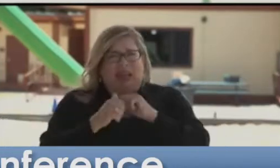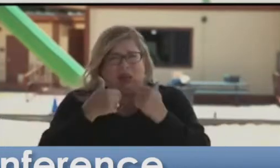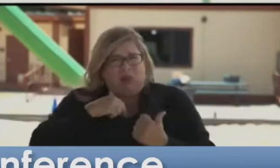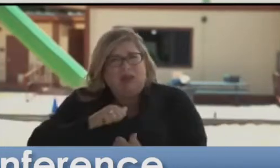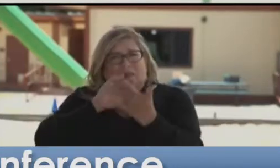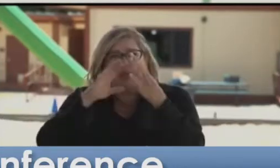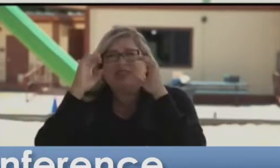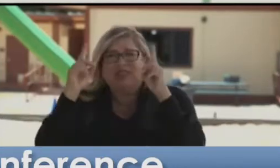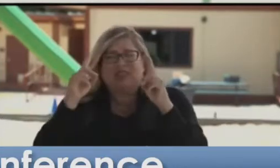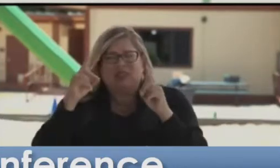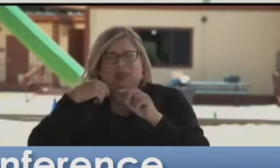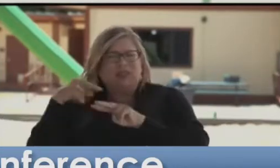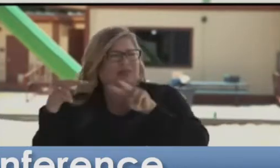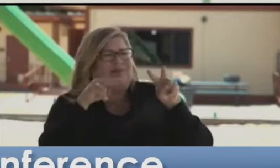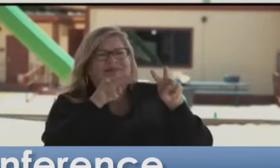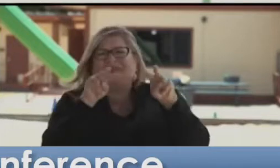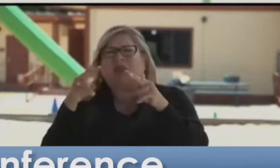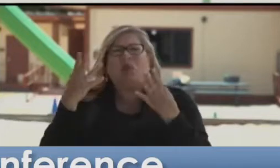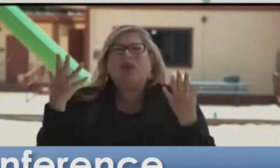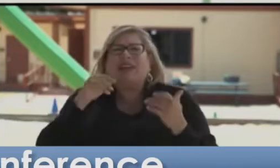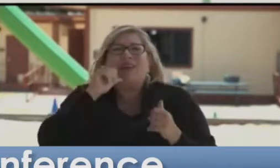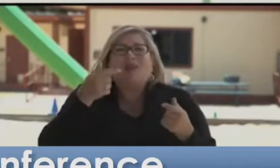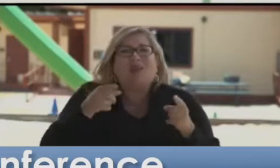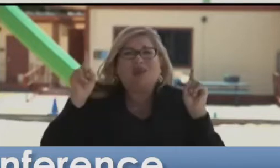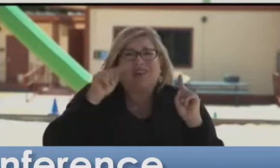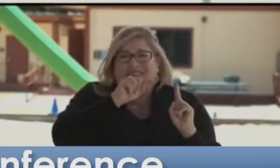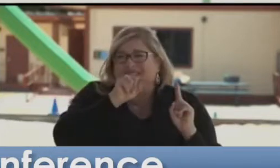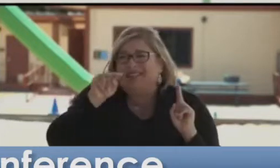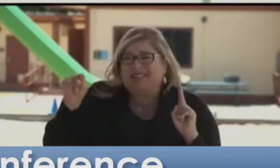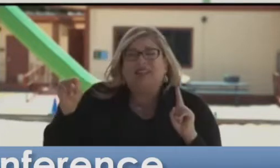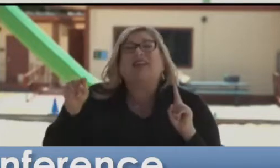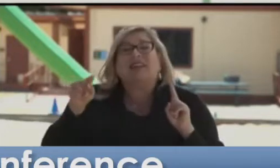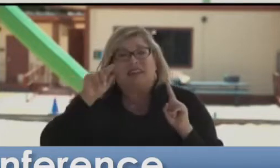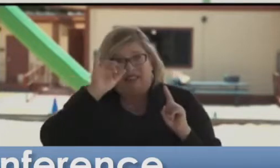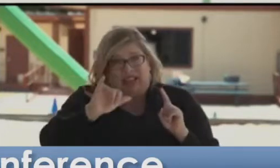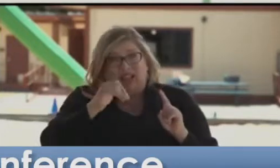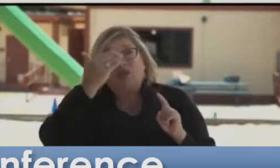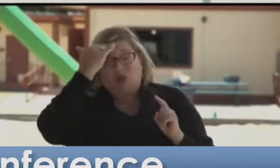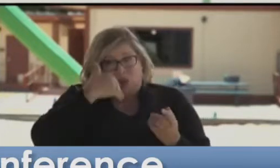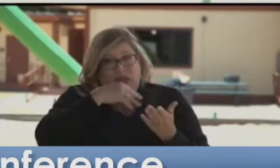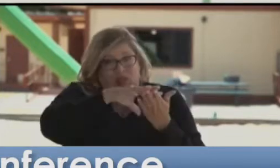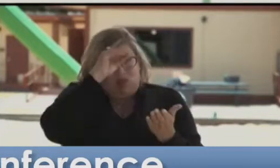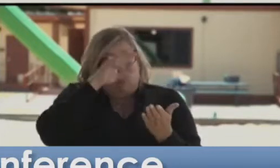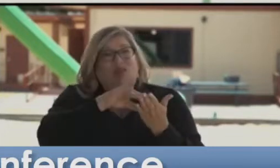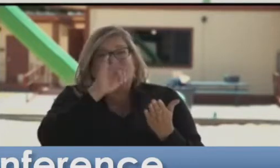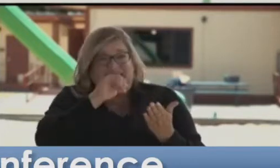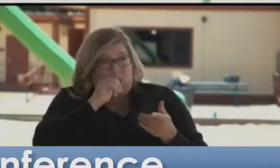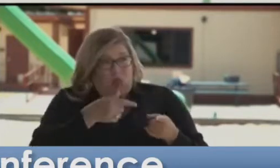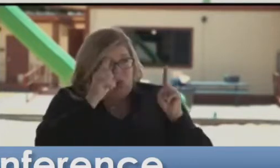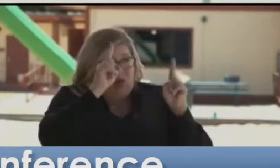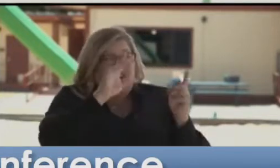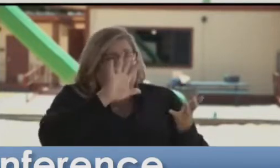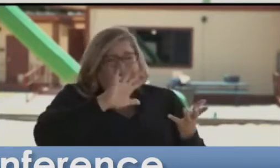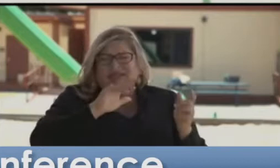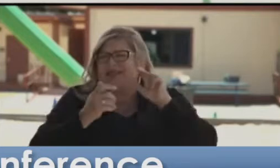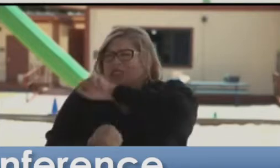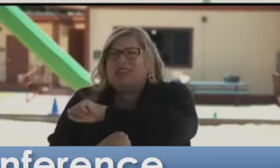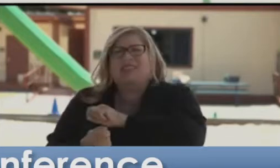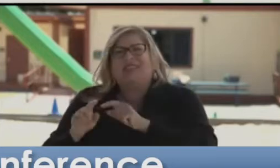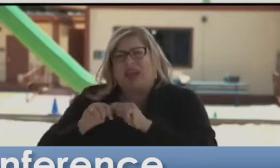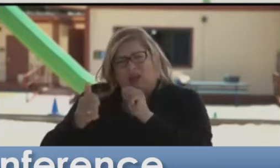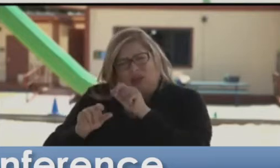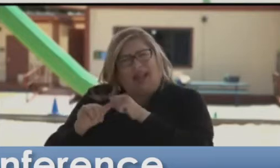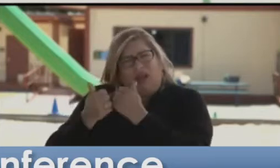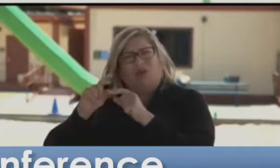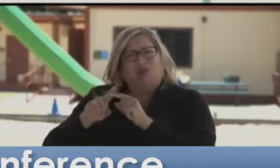those things that did not work for all of our students and families before and take that knowledge to help us propel forward in a way that supports them